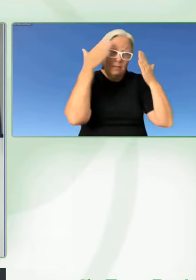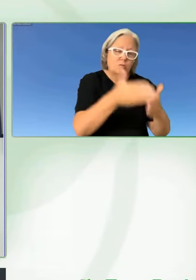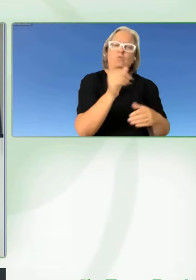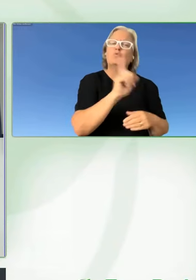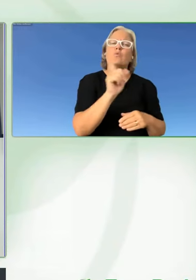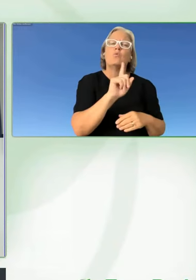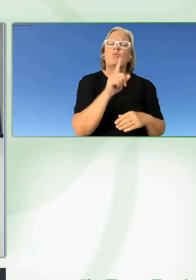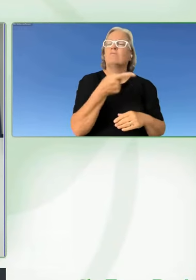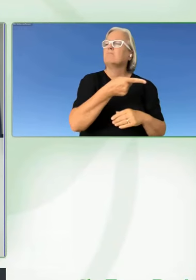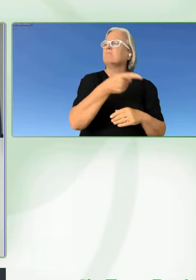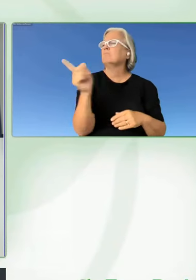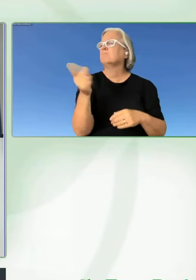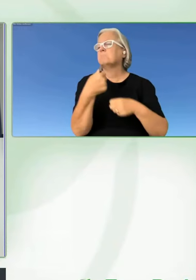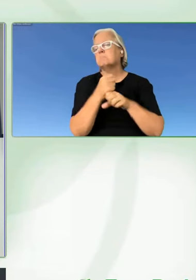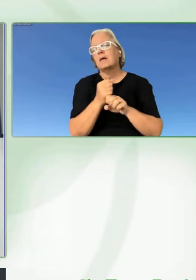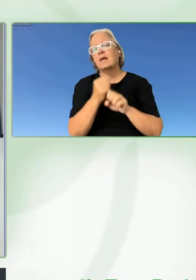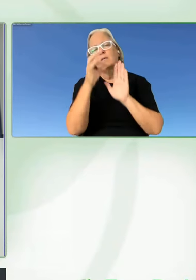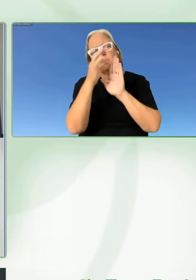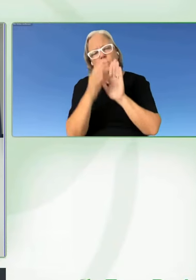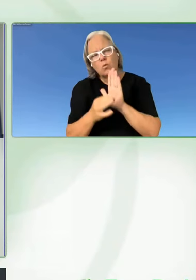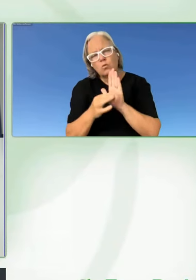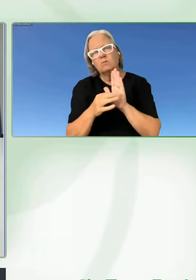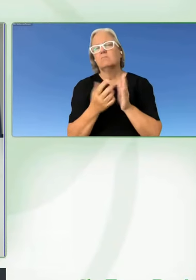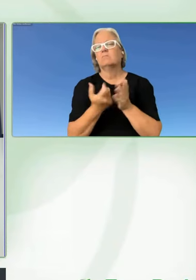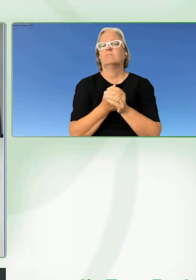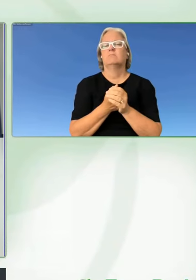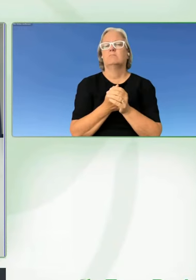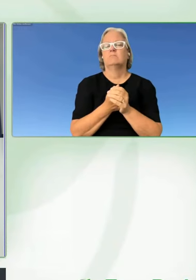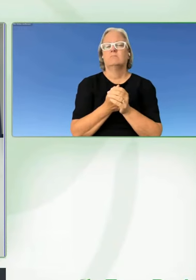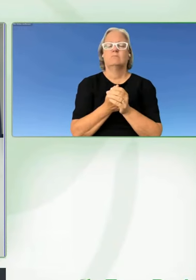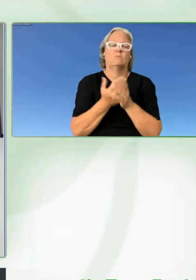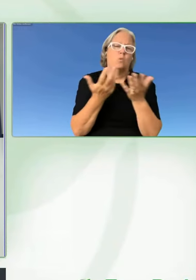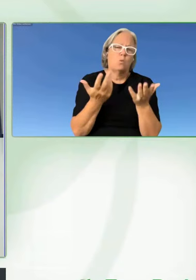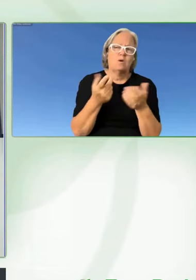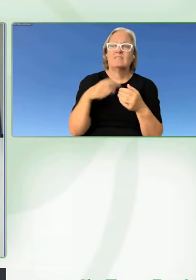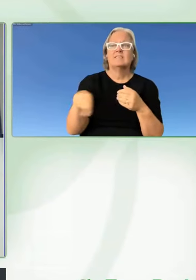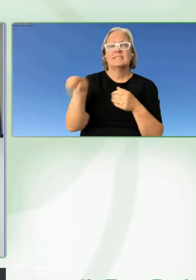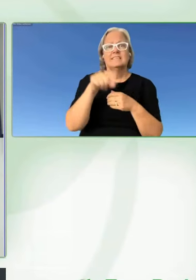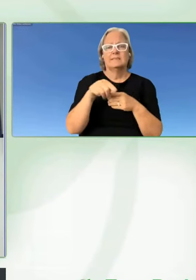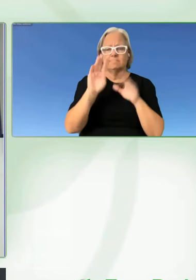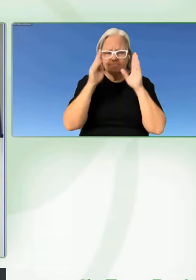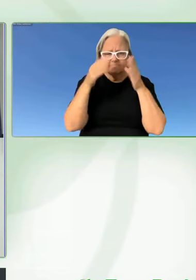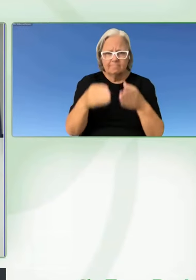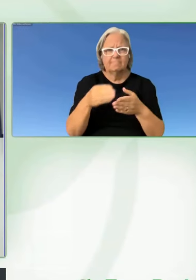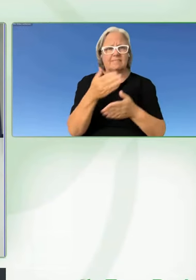and those who are dealing with the rights of persons with disabilities.